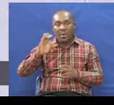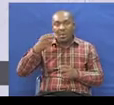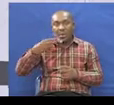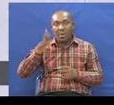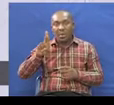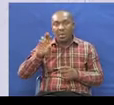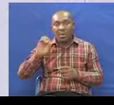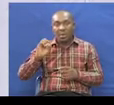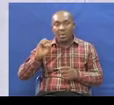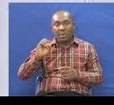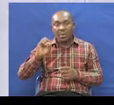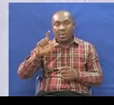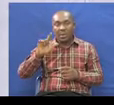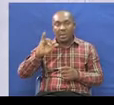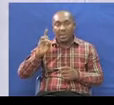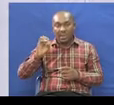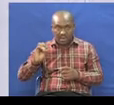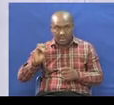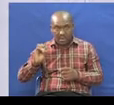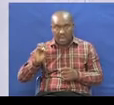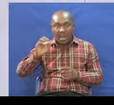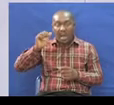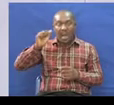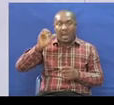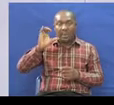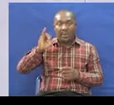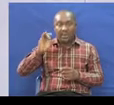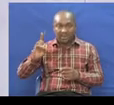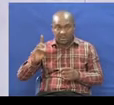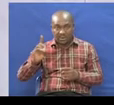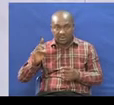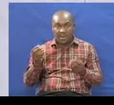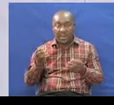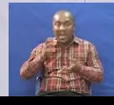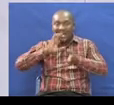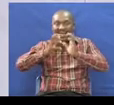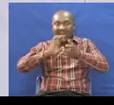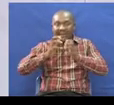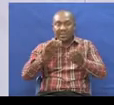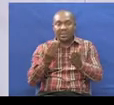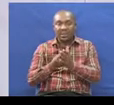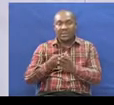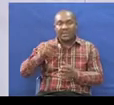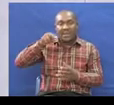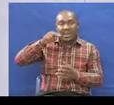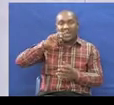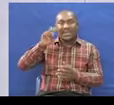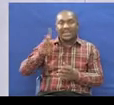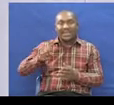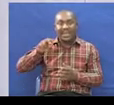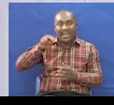acid. This one will react with zinc granules. Zinc granules, my space is